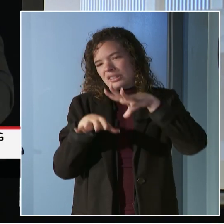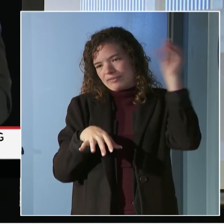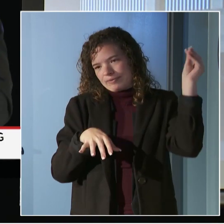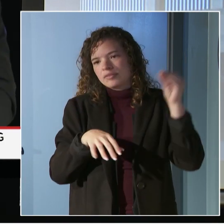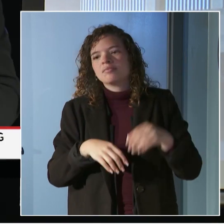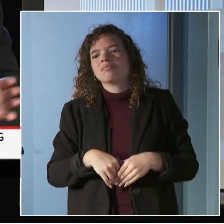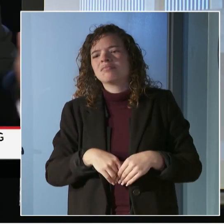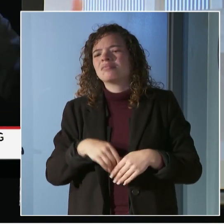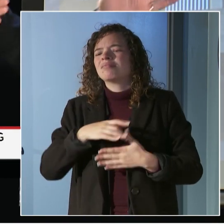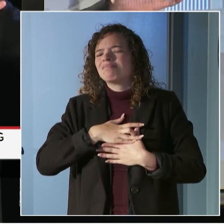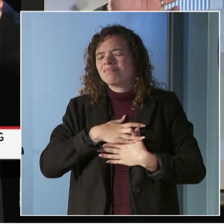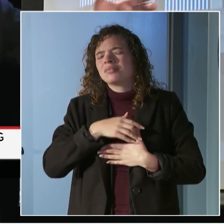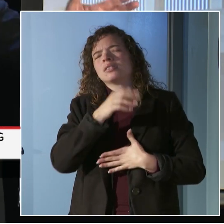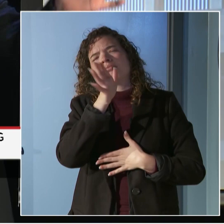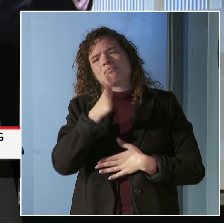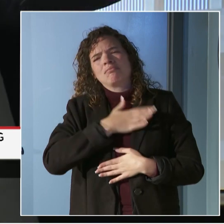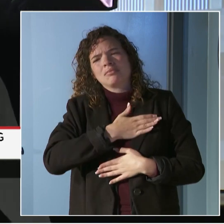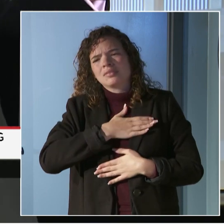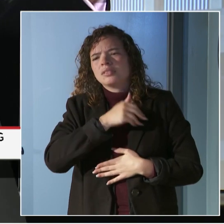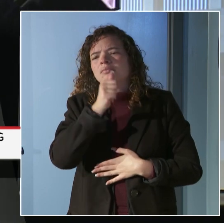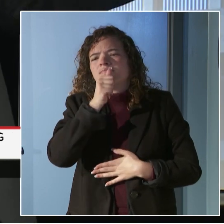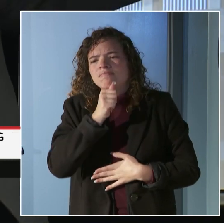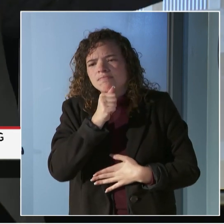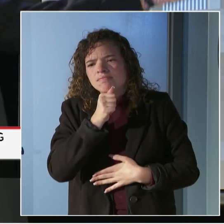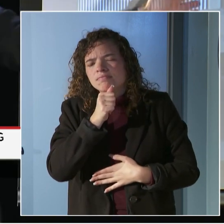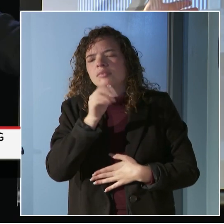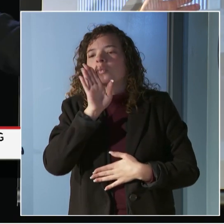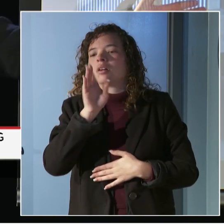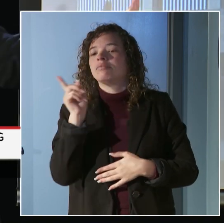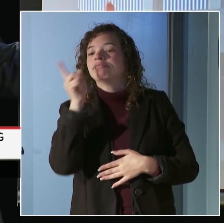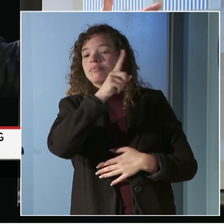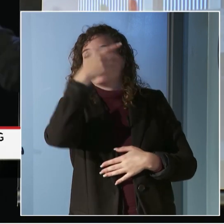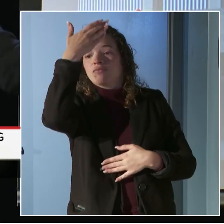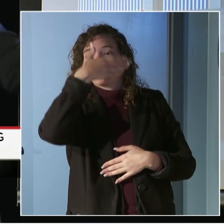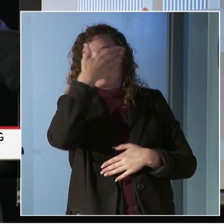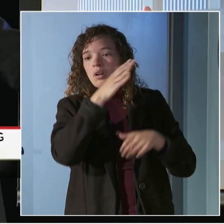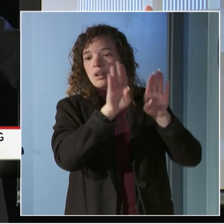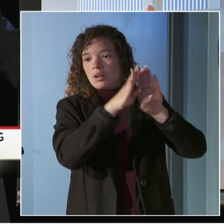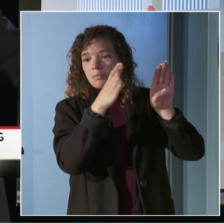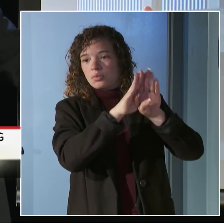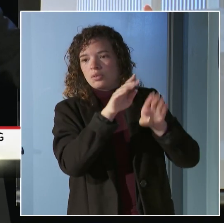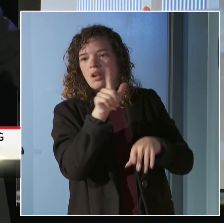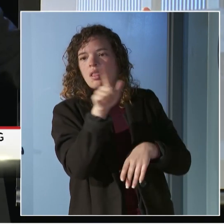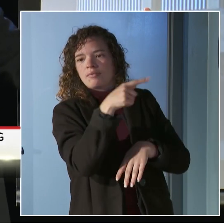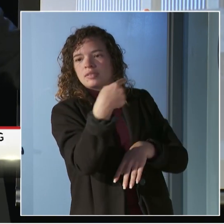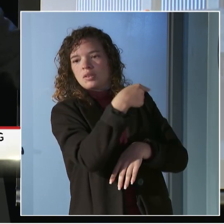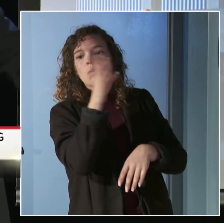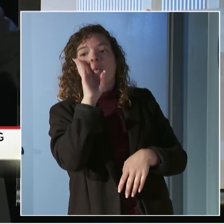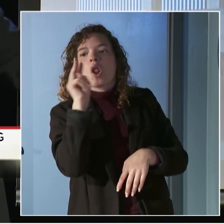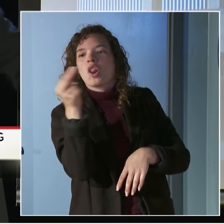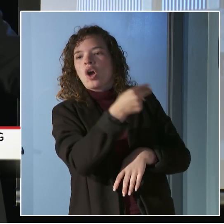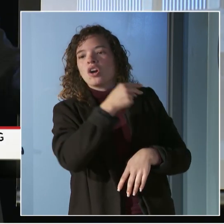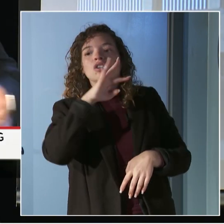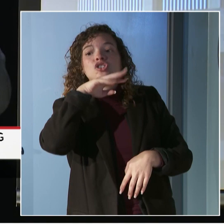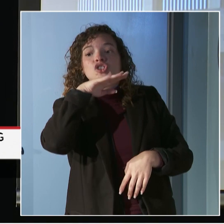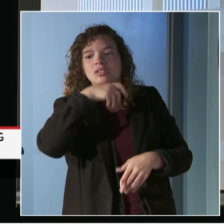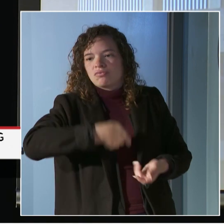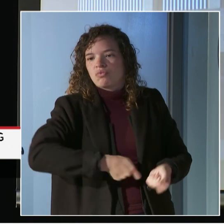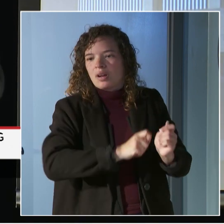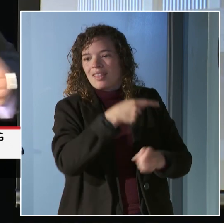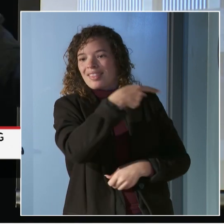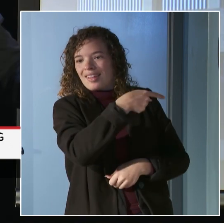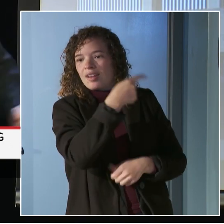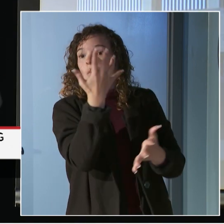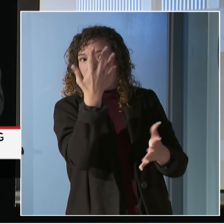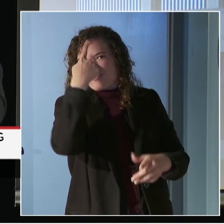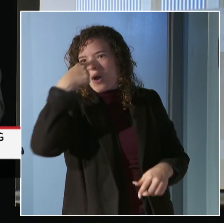patience. We're going to reconvene. You go out the front door and turn left, and there's a lovely box of dirt waiting for us. And folks